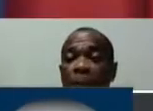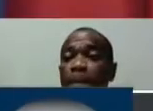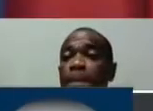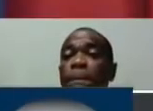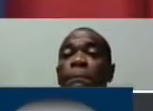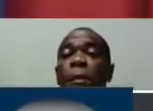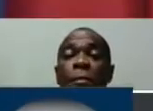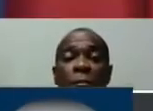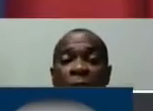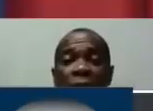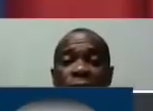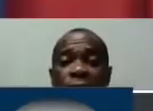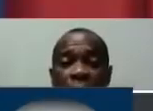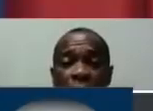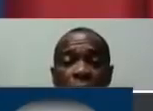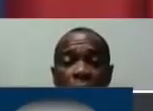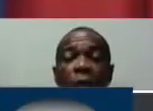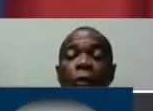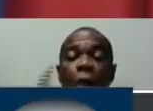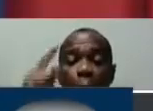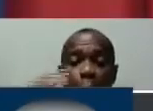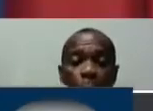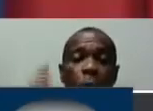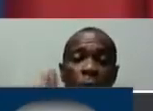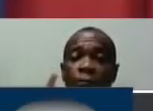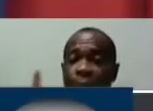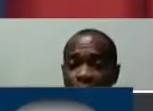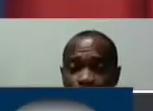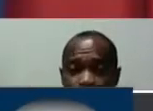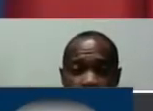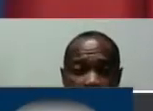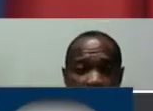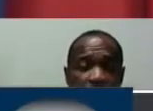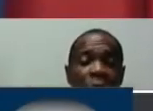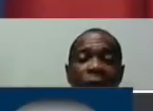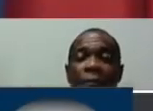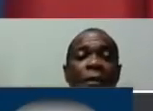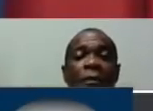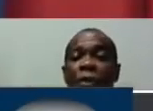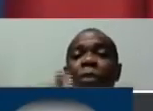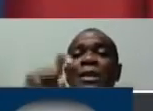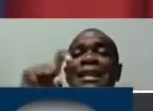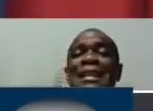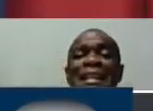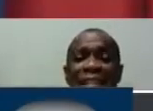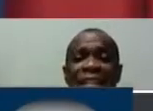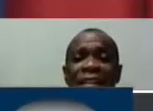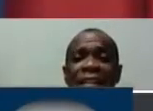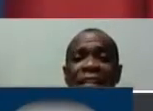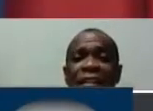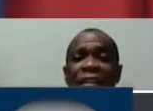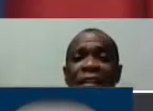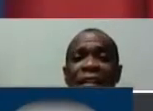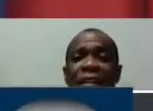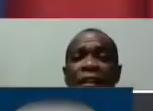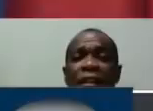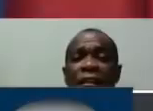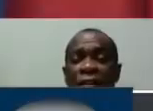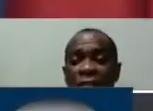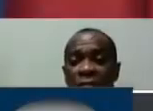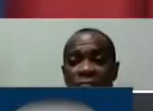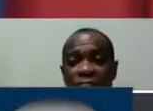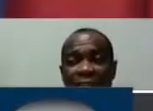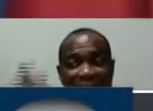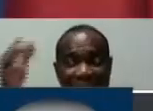had vaccines, we can get it under some sense of control, and we won't get to that place where we really don't want to be.